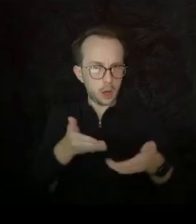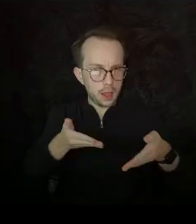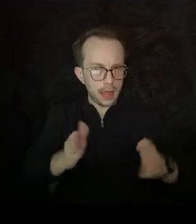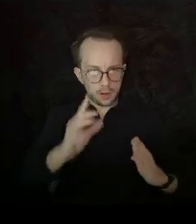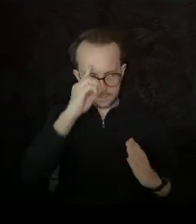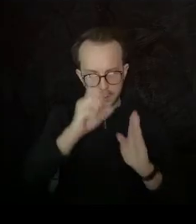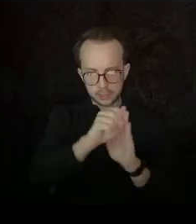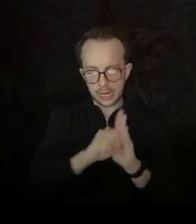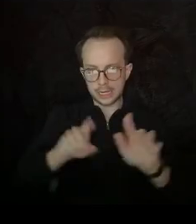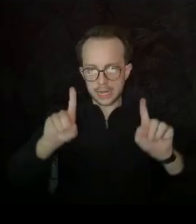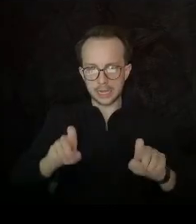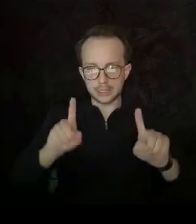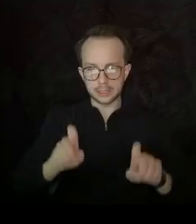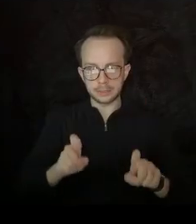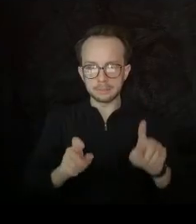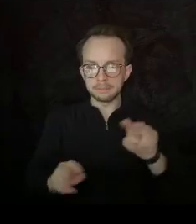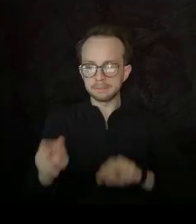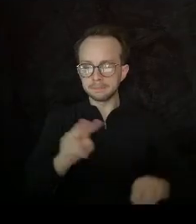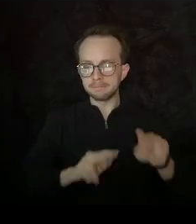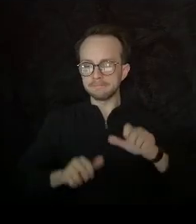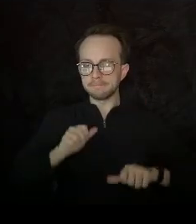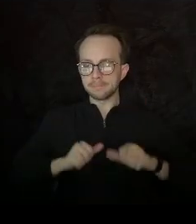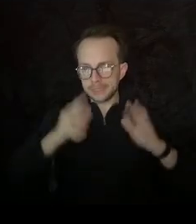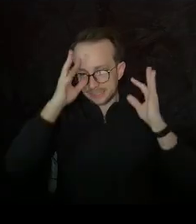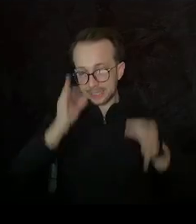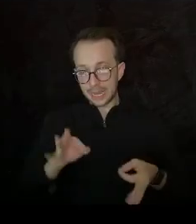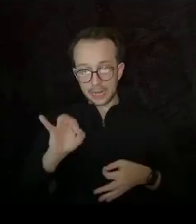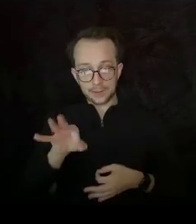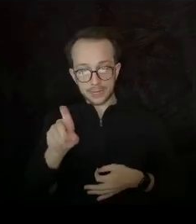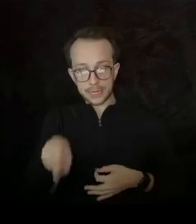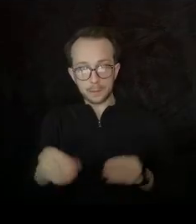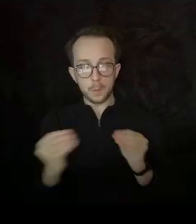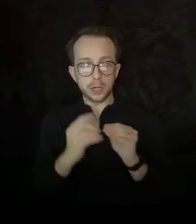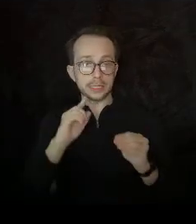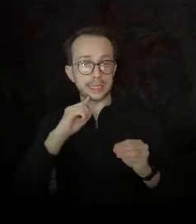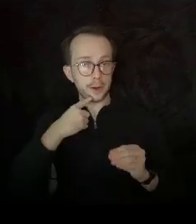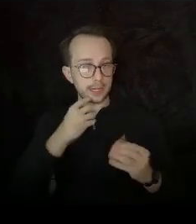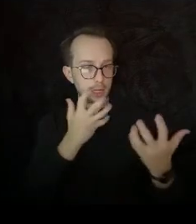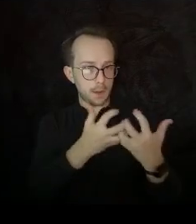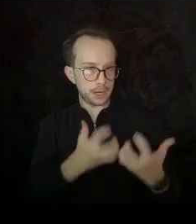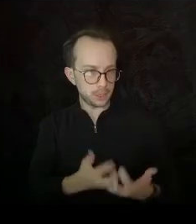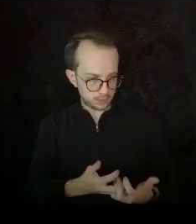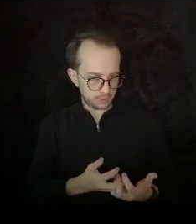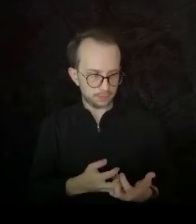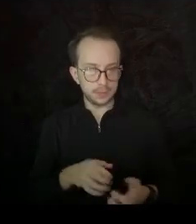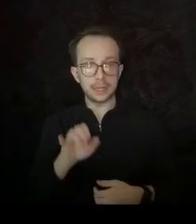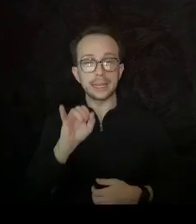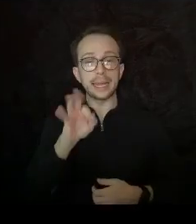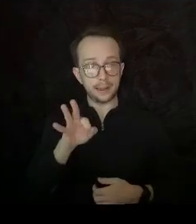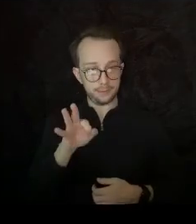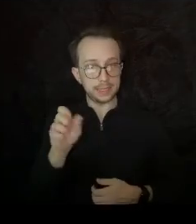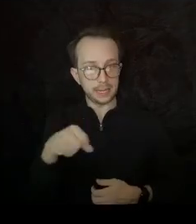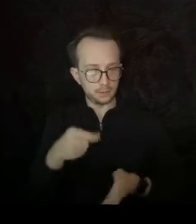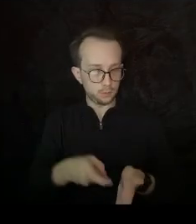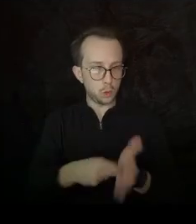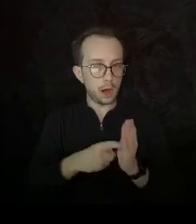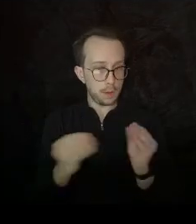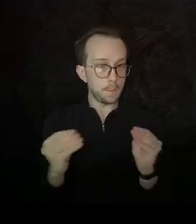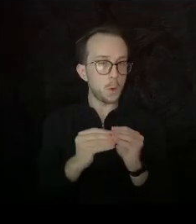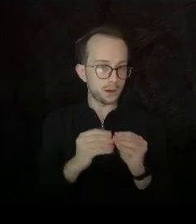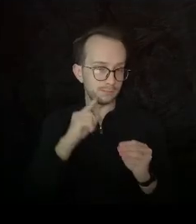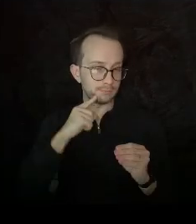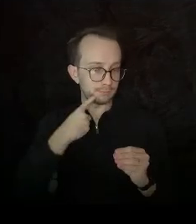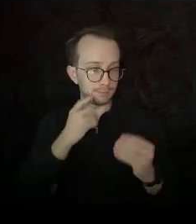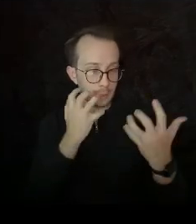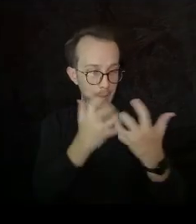help decide if the child needs more intensive accommodations. If more intensive accommodations are needed and